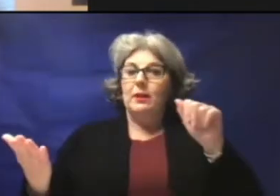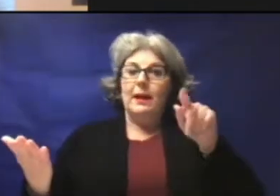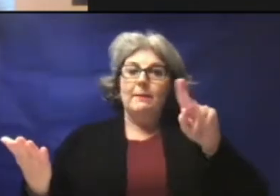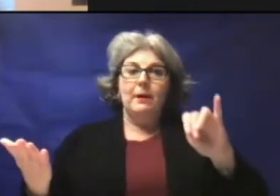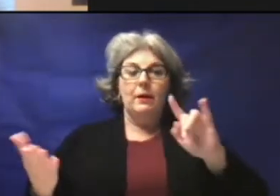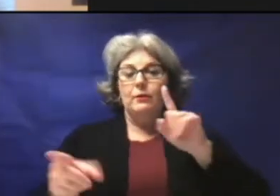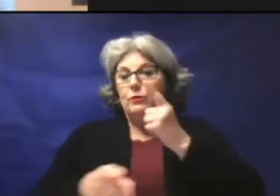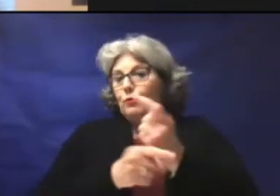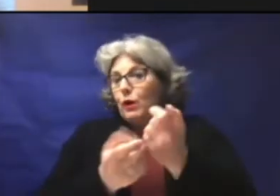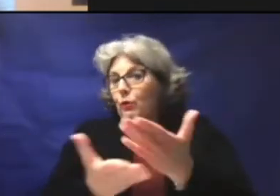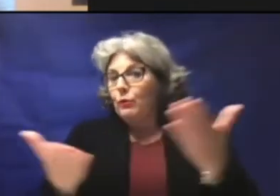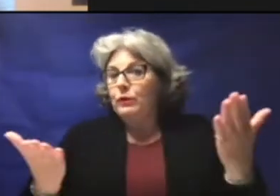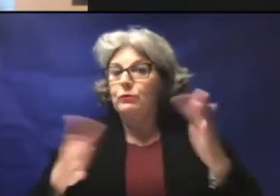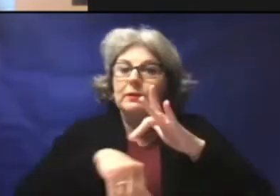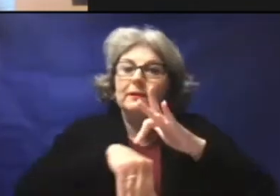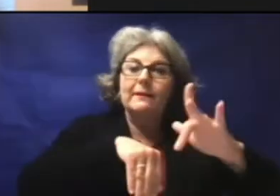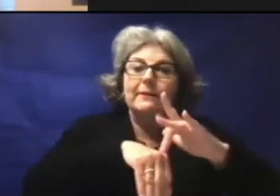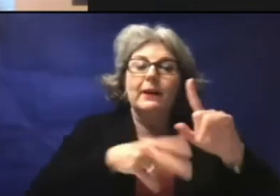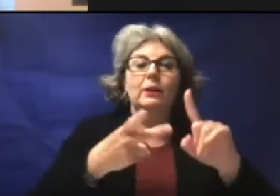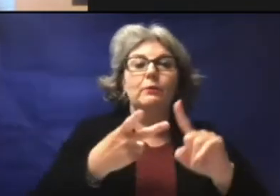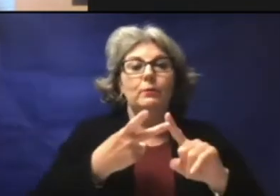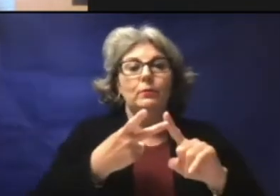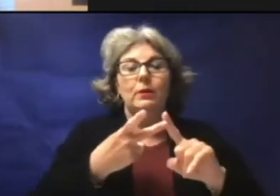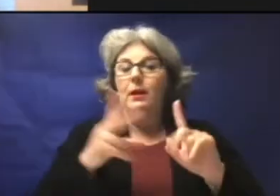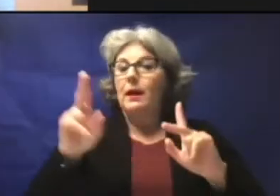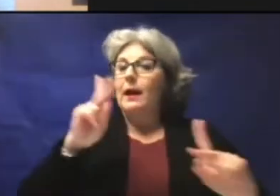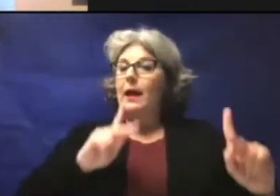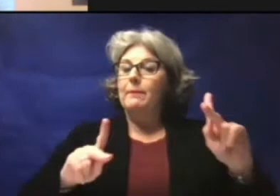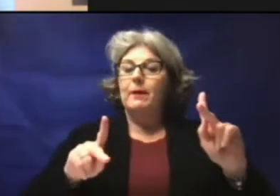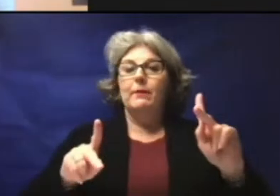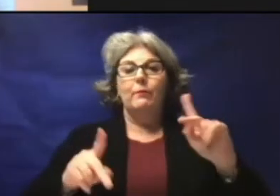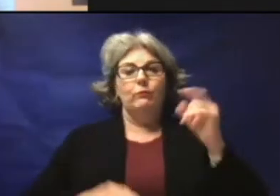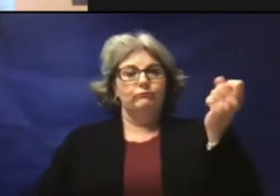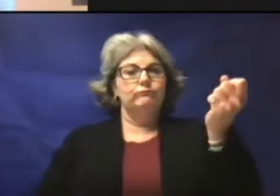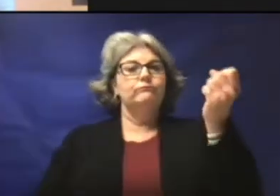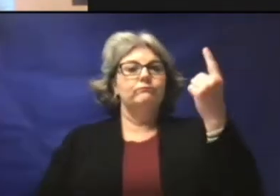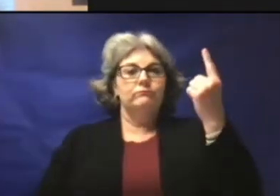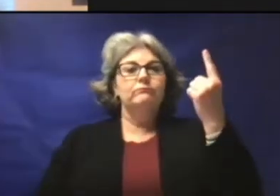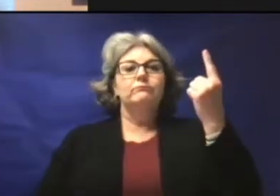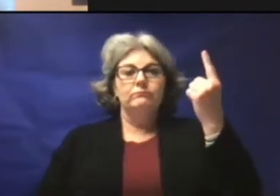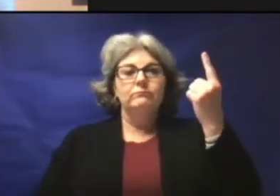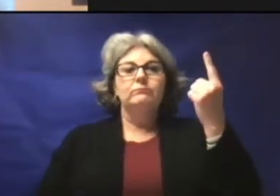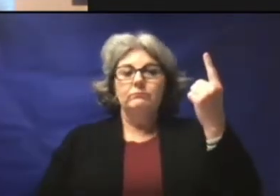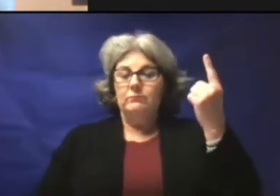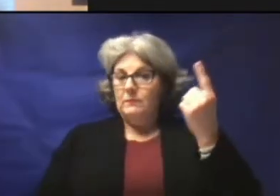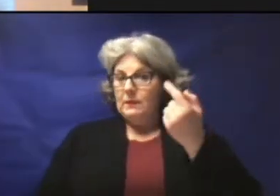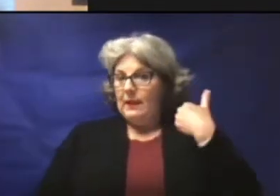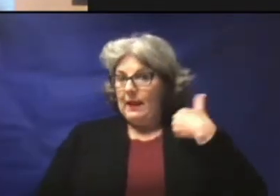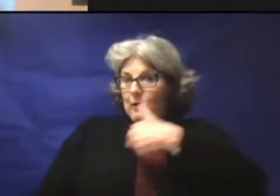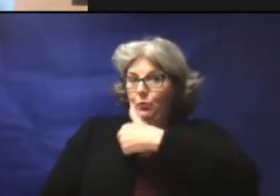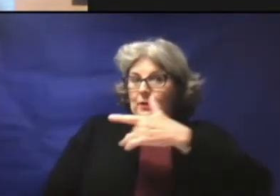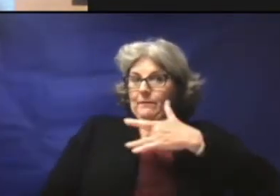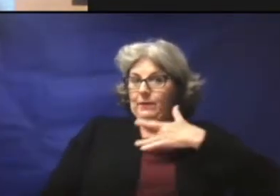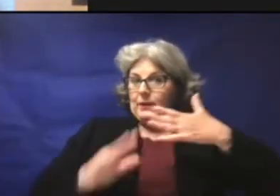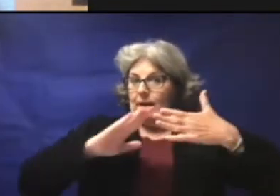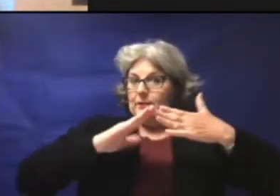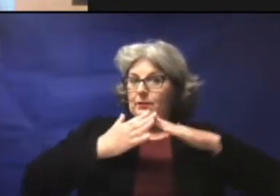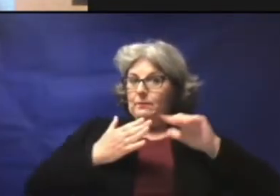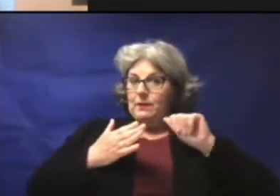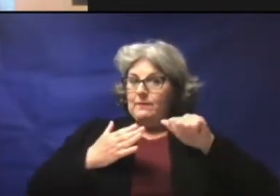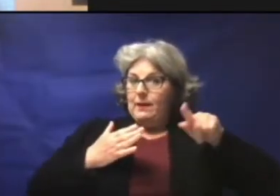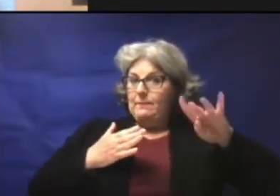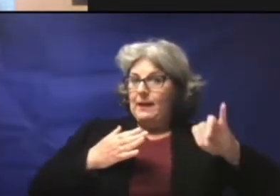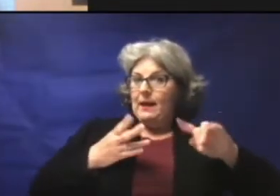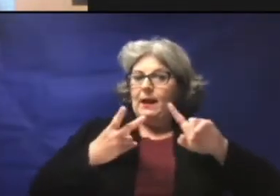right resources and just having people understand how we're feeling as a community, and then